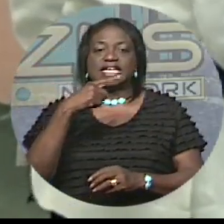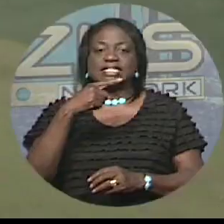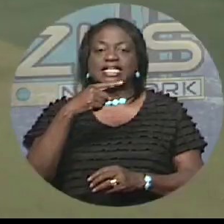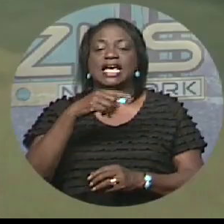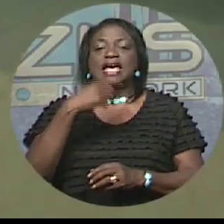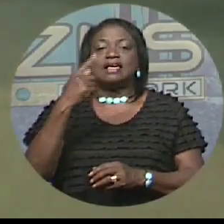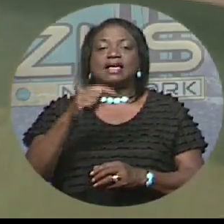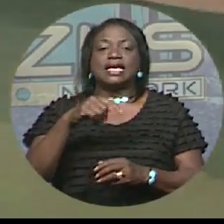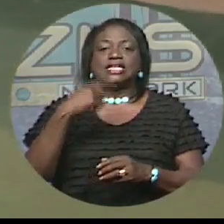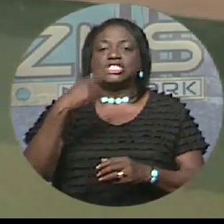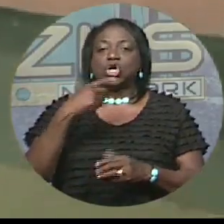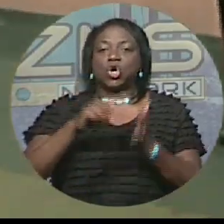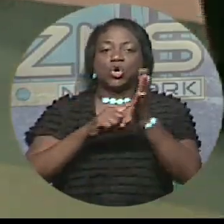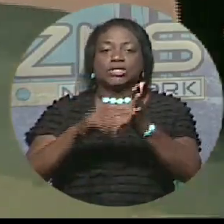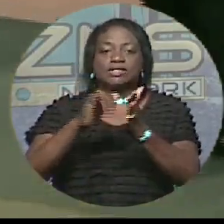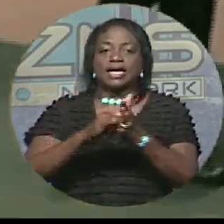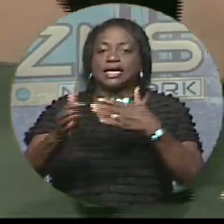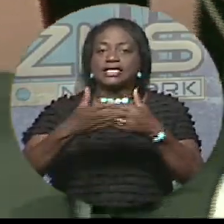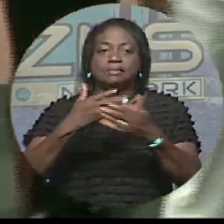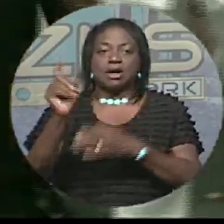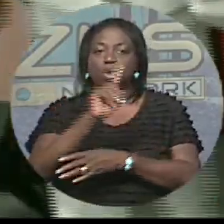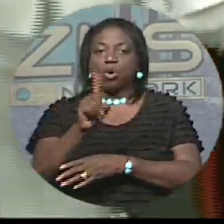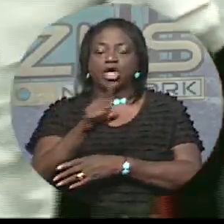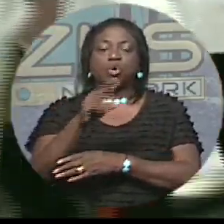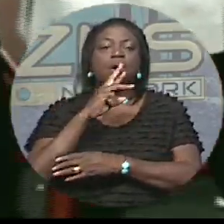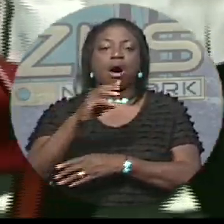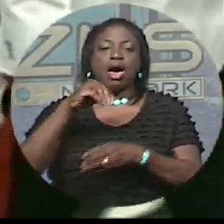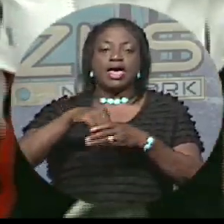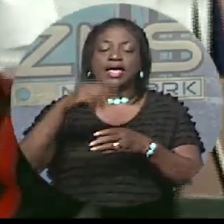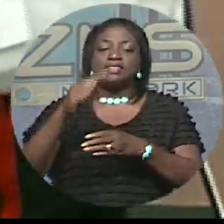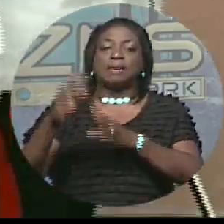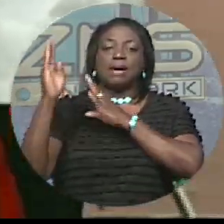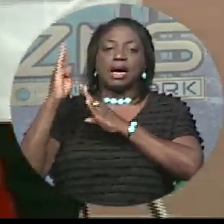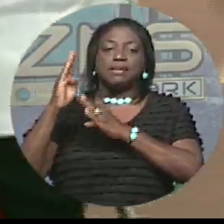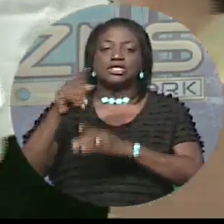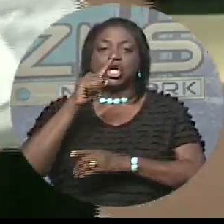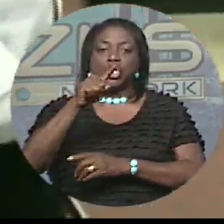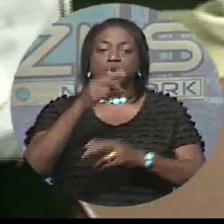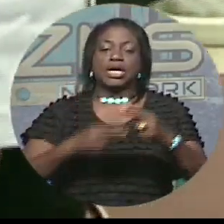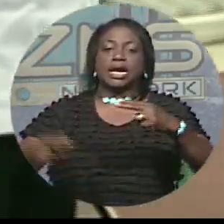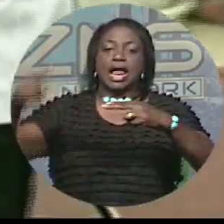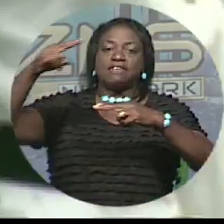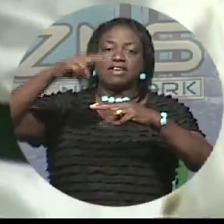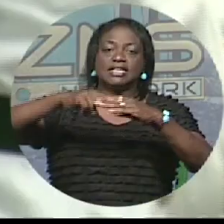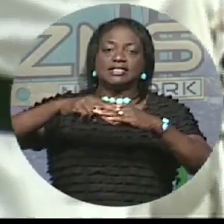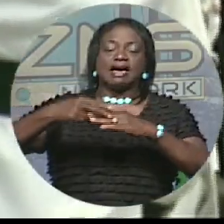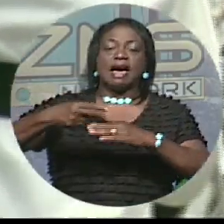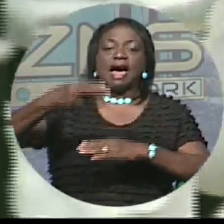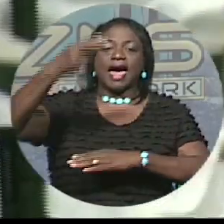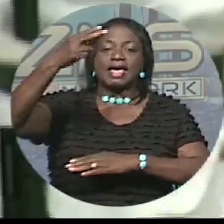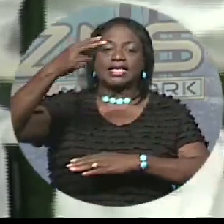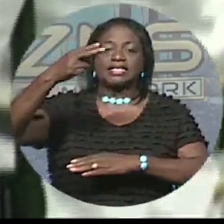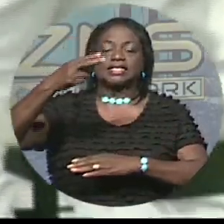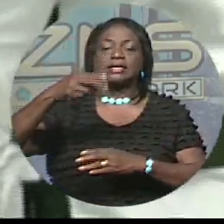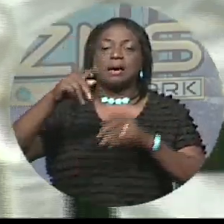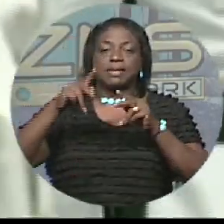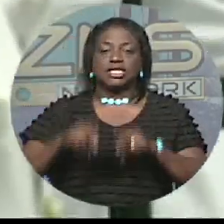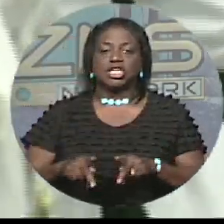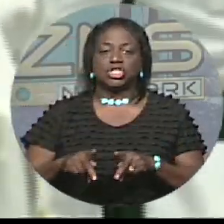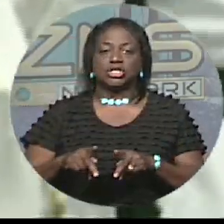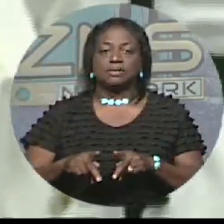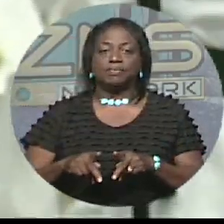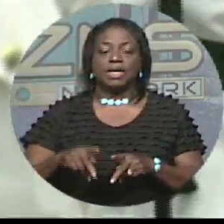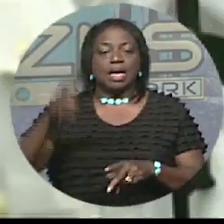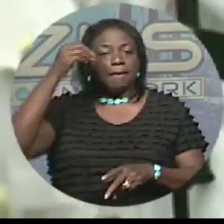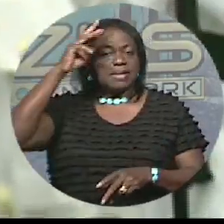that no matter where you are in the Bahamas, our country enables anyone to elevate to their highest potential. Taking it a step further, Mr.